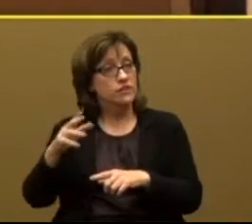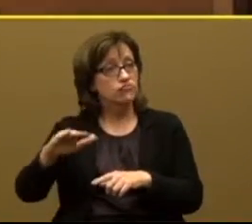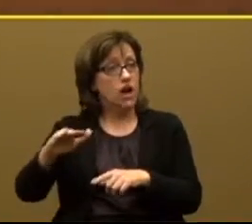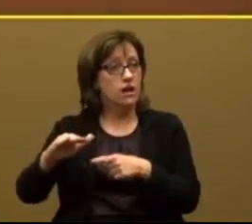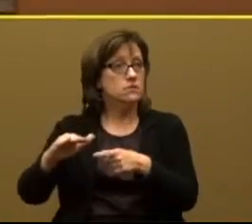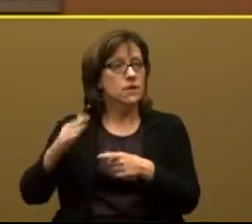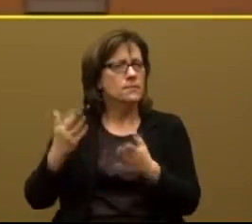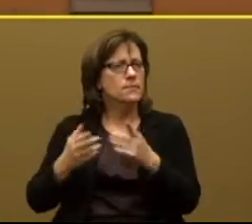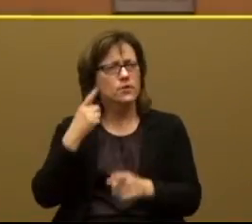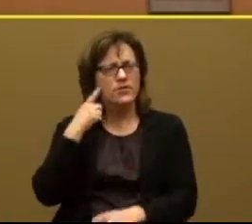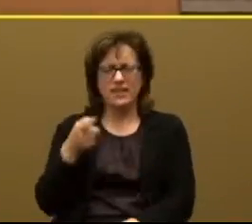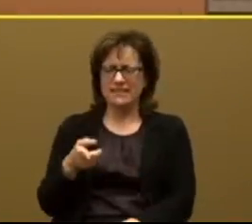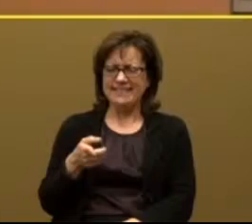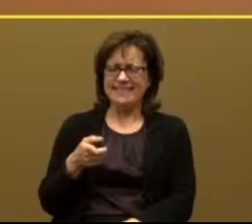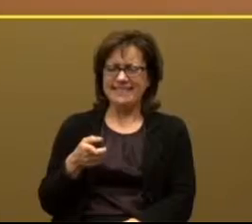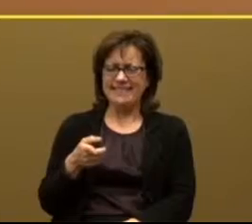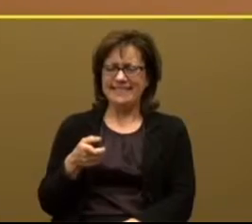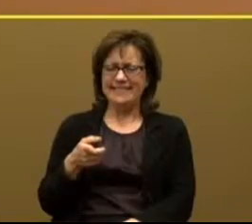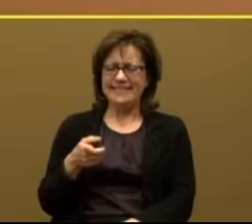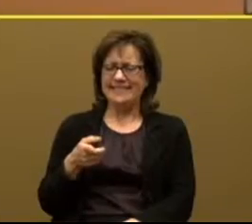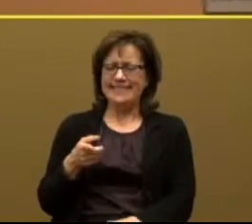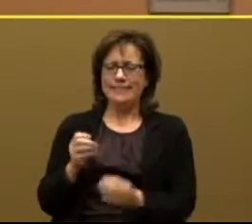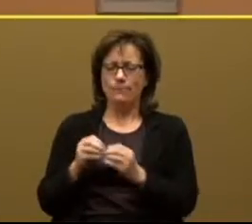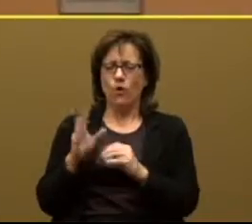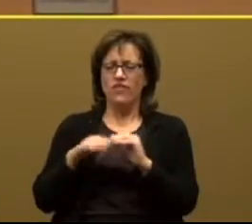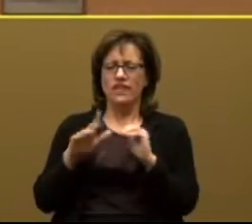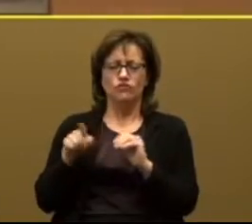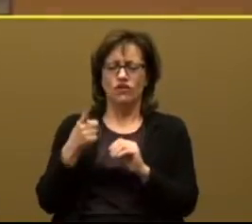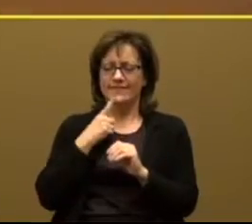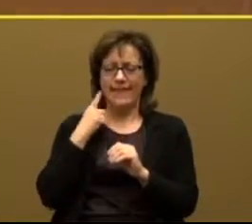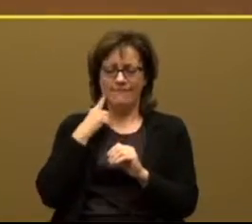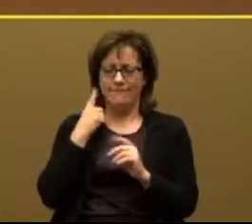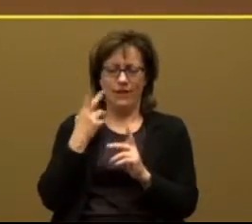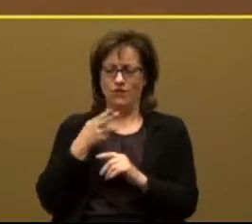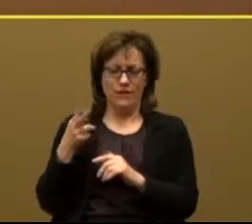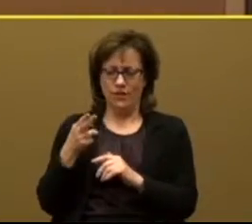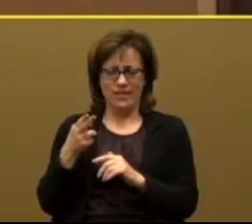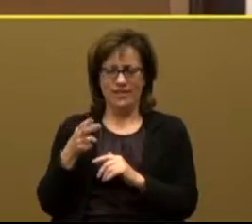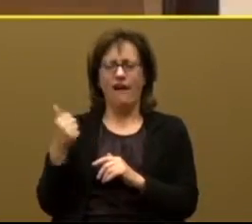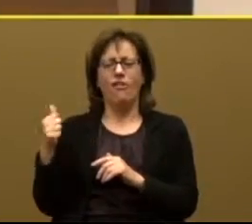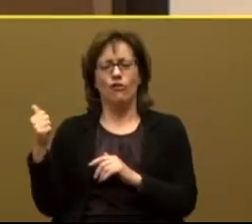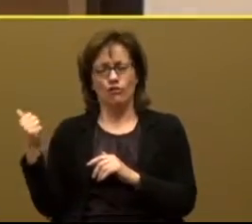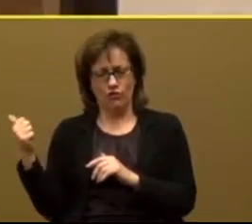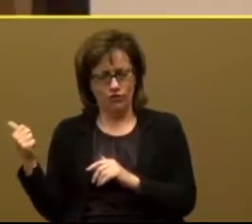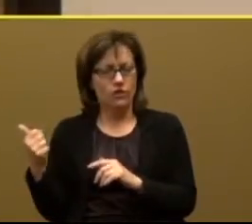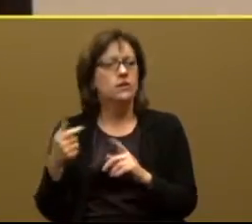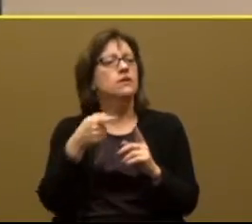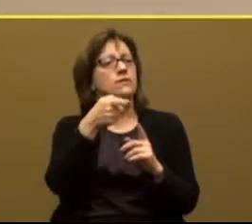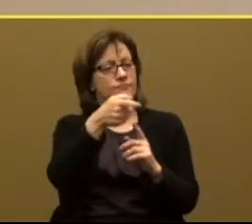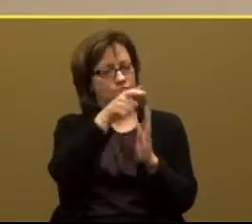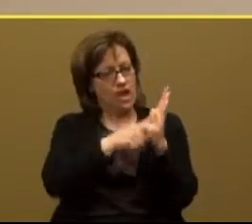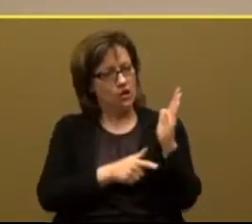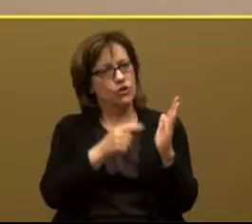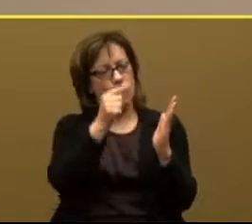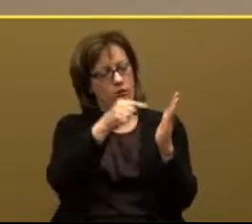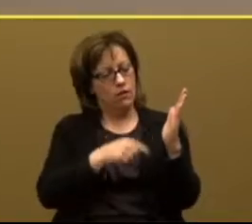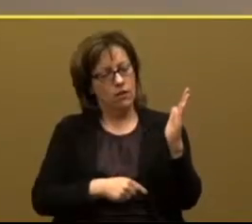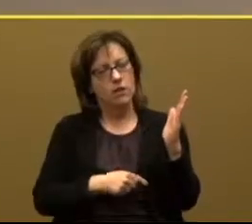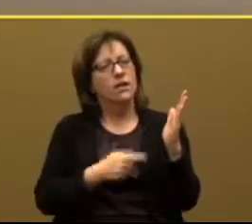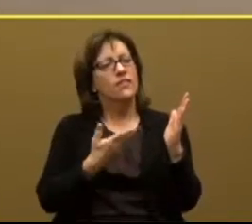could be something else going on here. Susan outlined some things that you can look for. Sensory